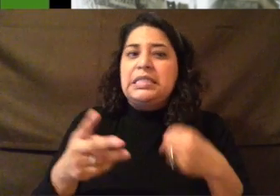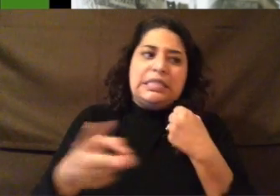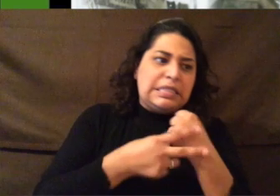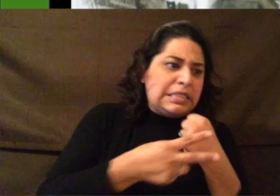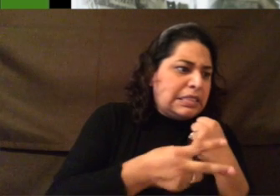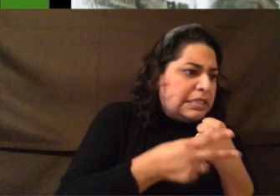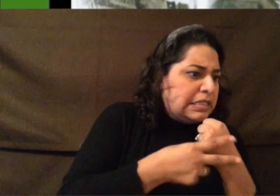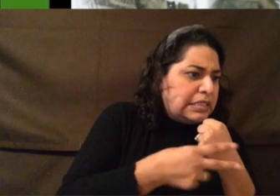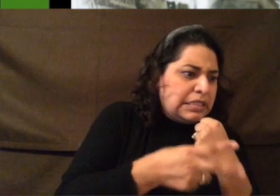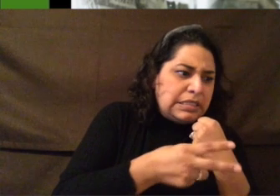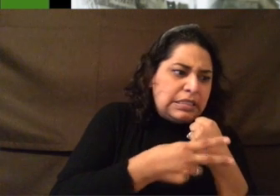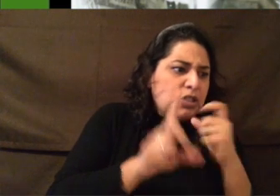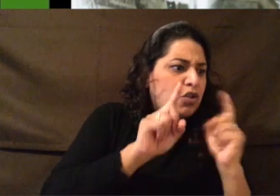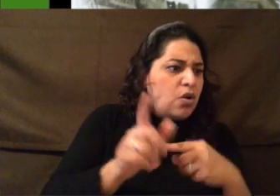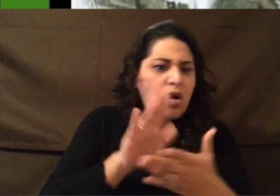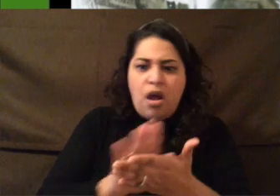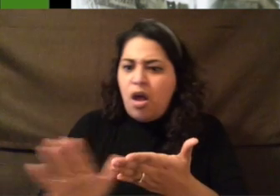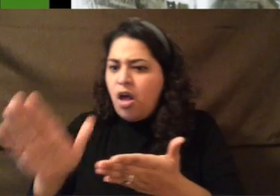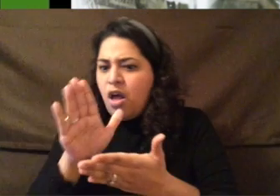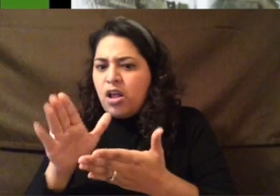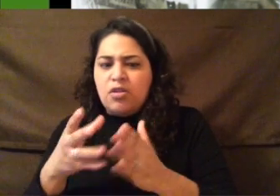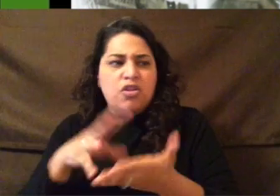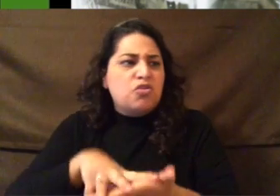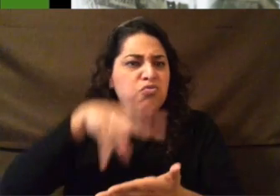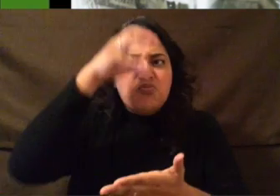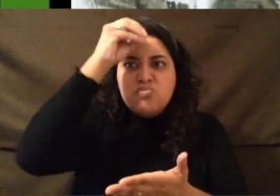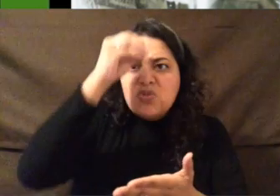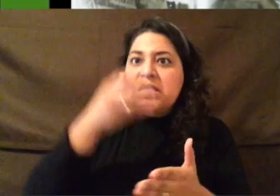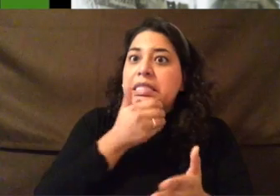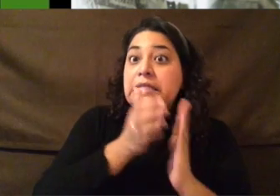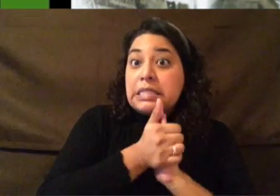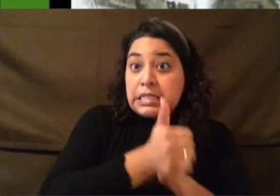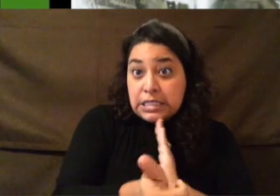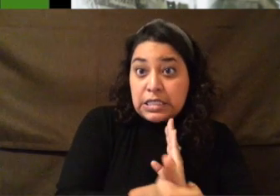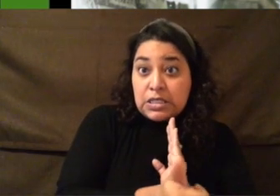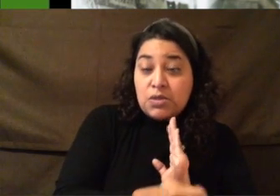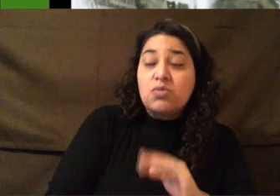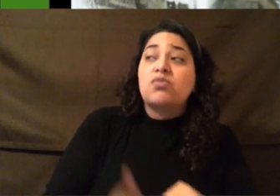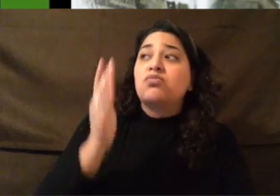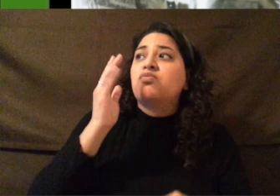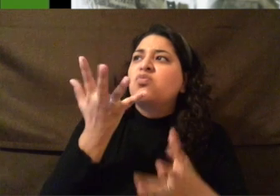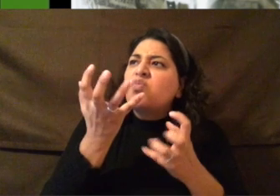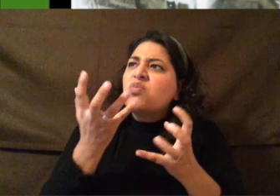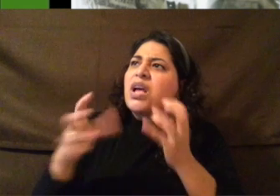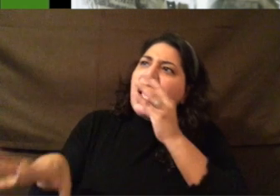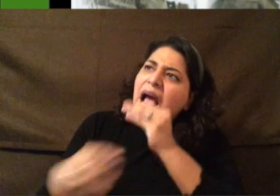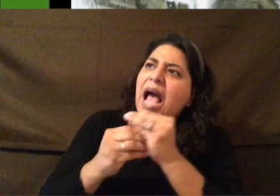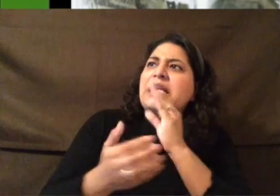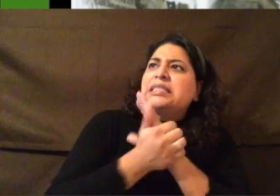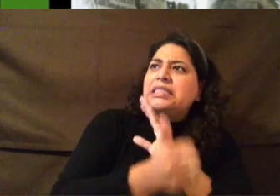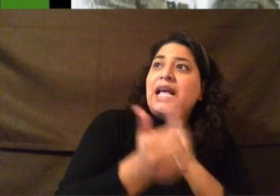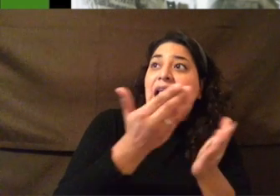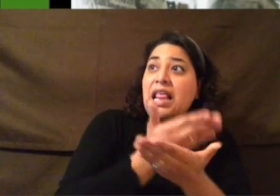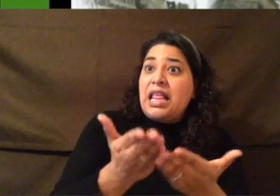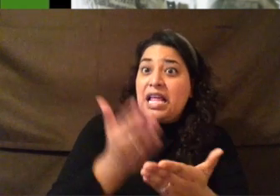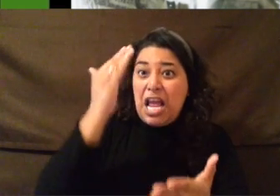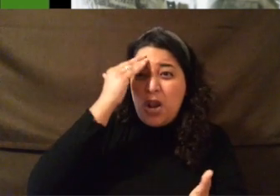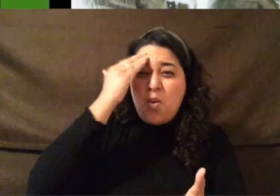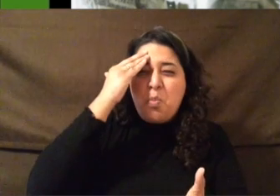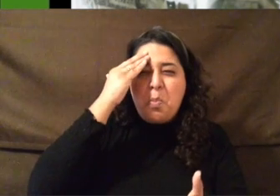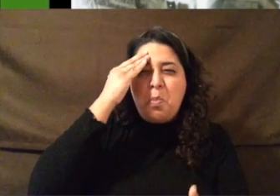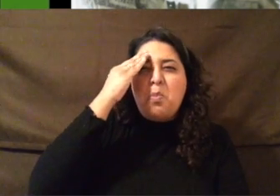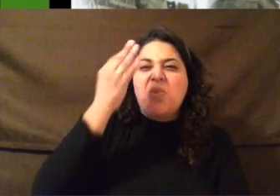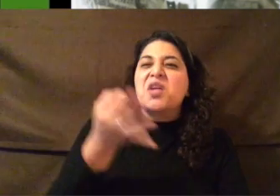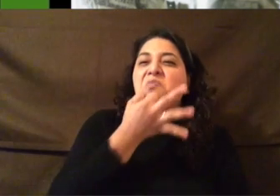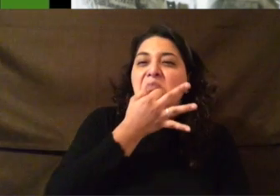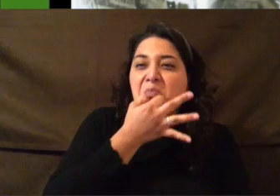people save to go to college or learn a trade in order to add skills to their list of things that